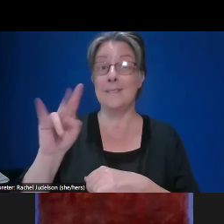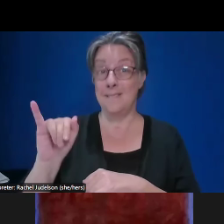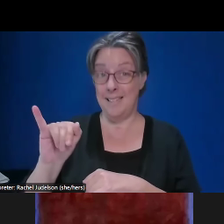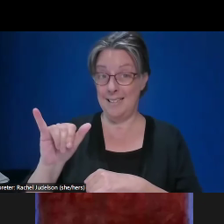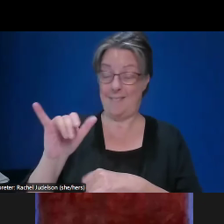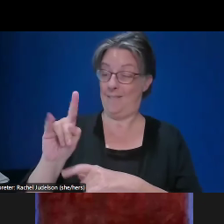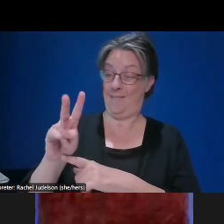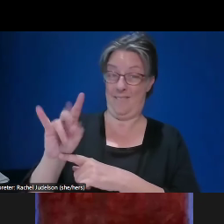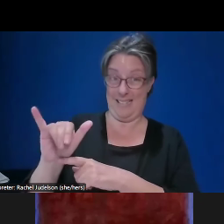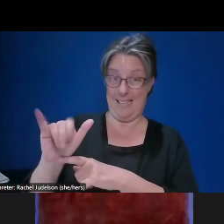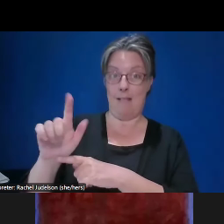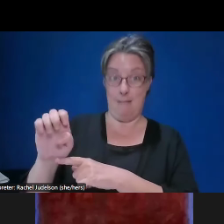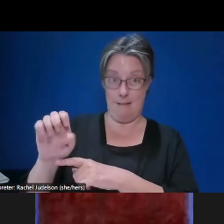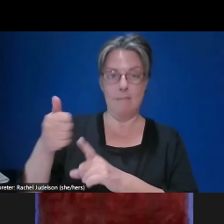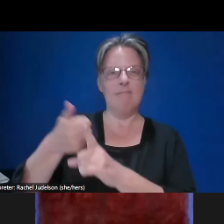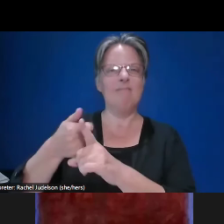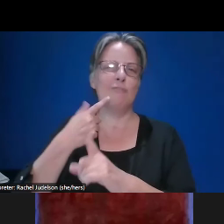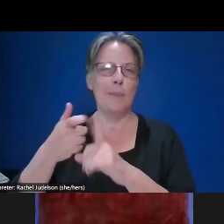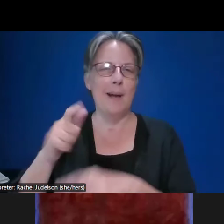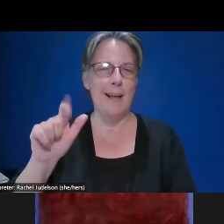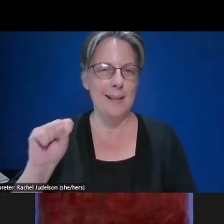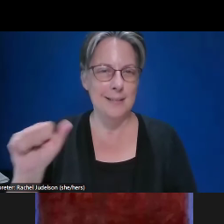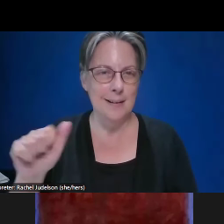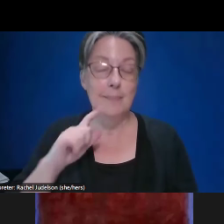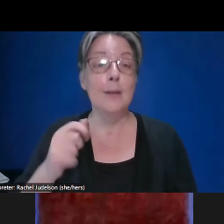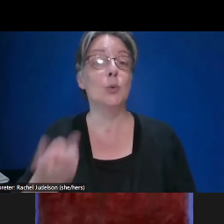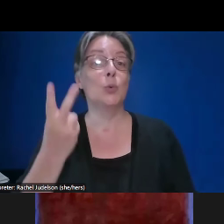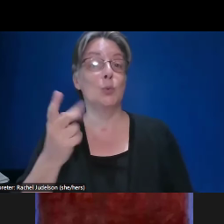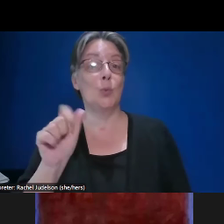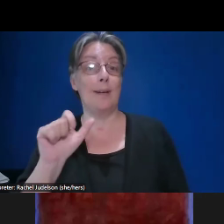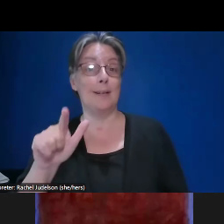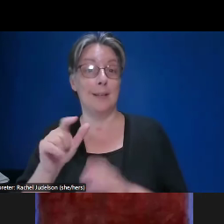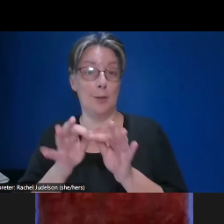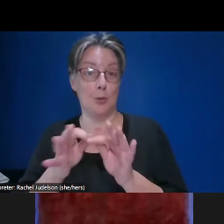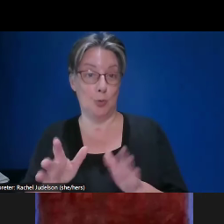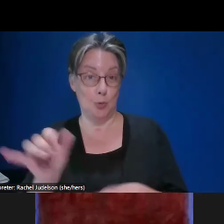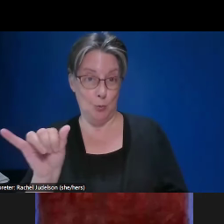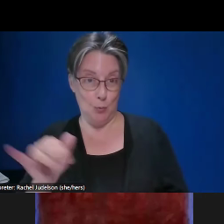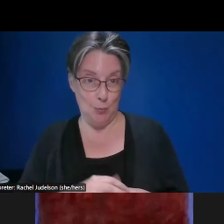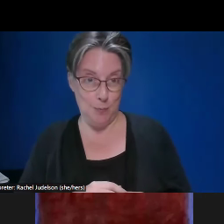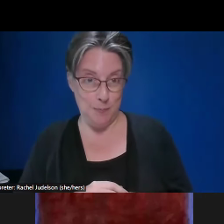LSA. And we have a couple of ASL interpreters as well.